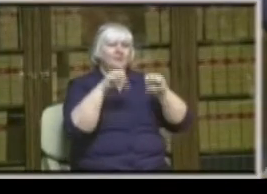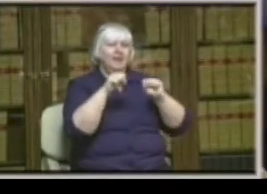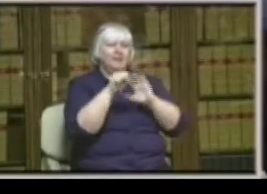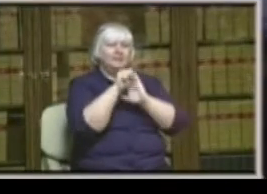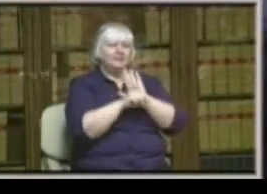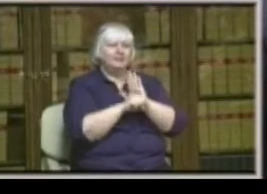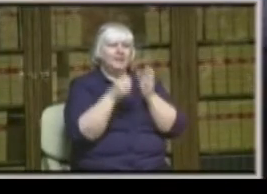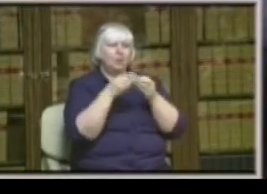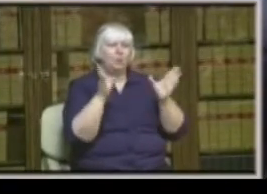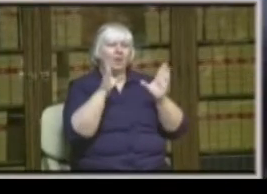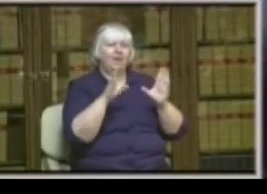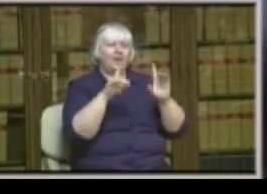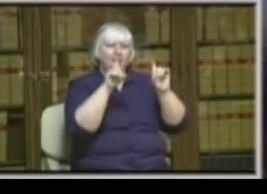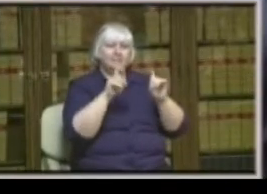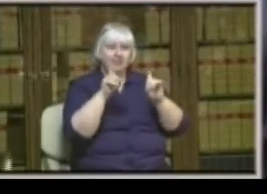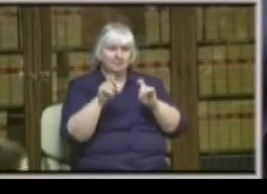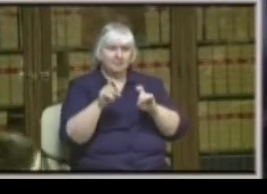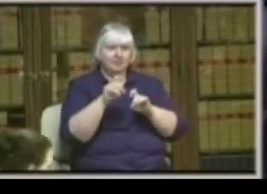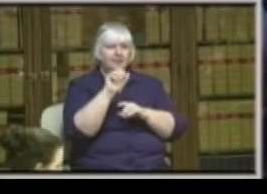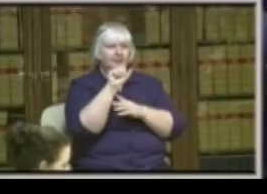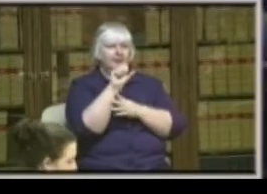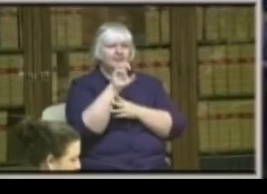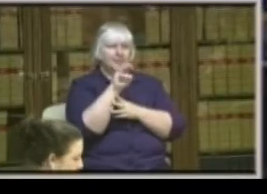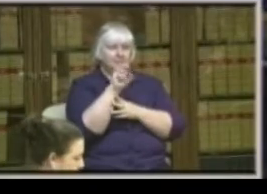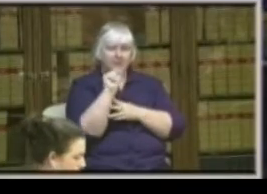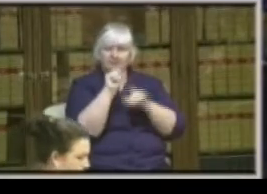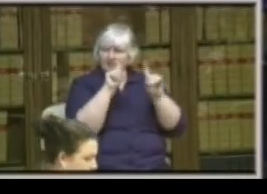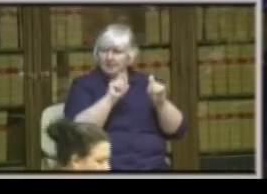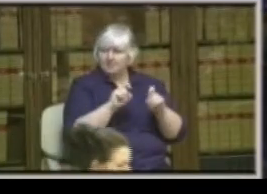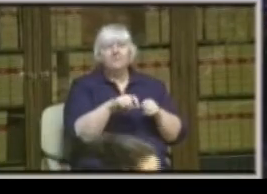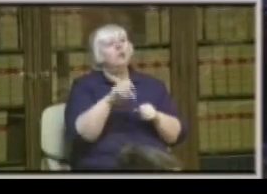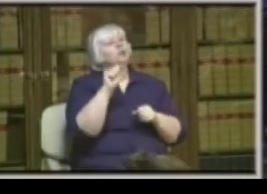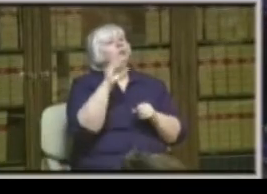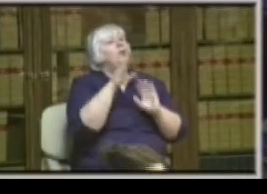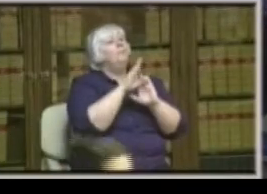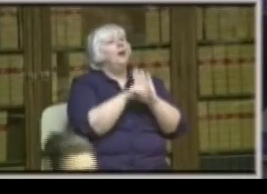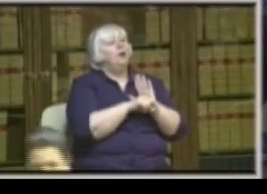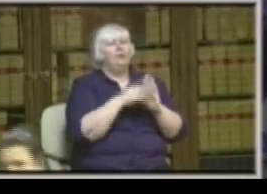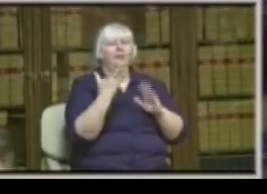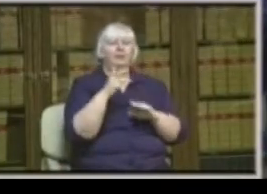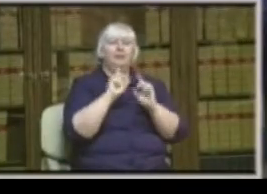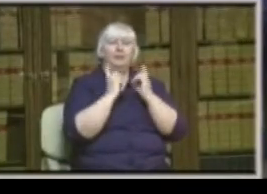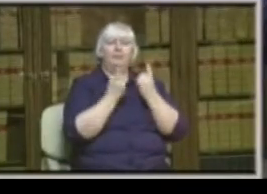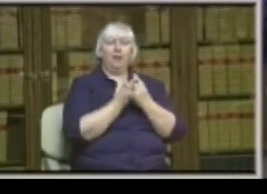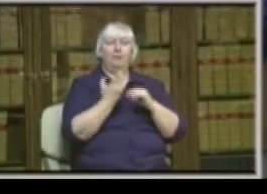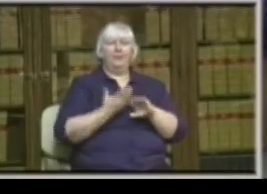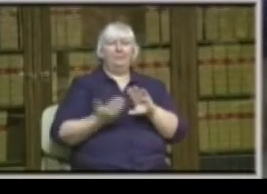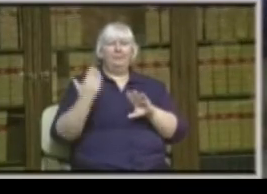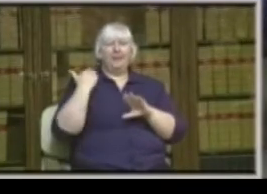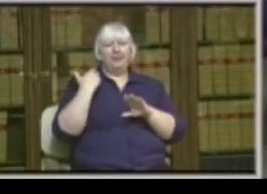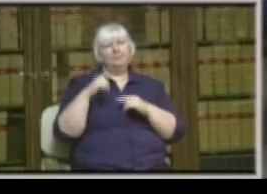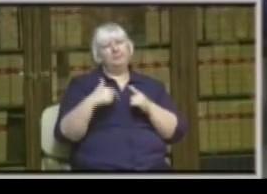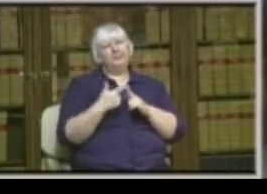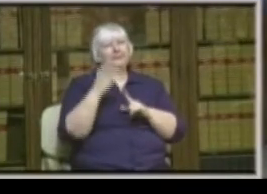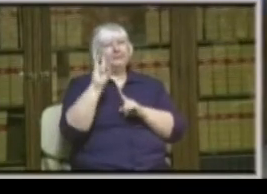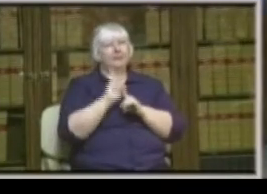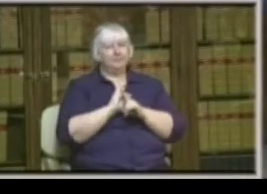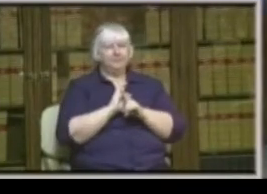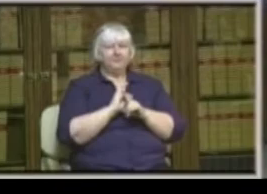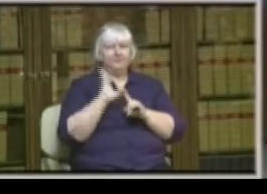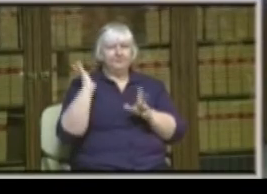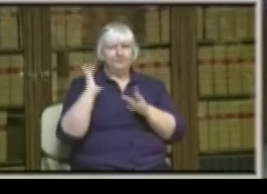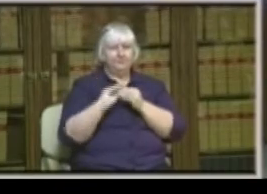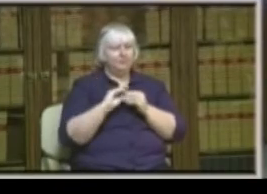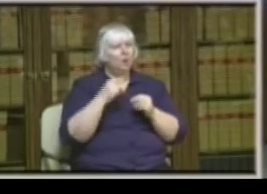assessment. So by way of background, the department for the past roughly 6 months or so has